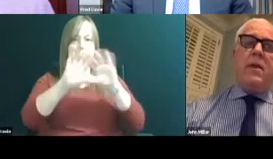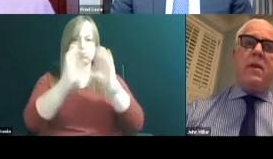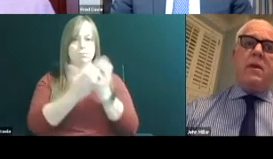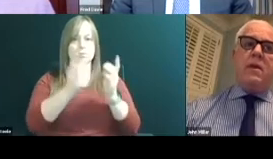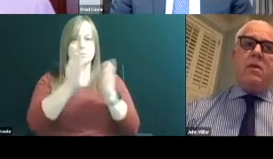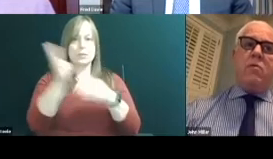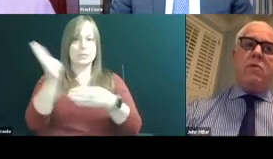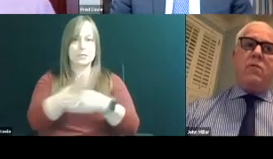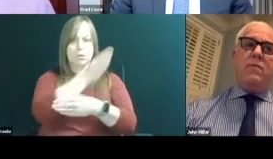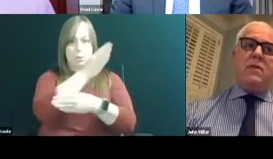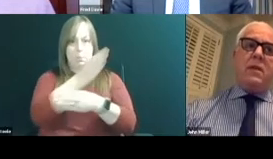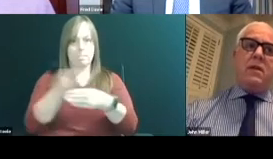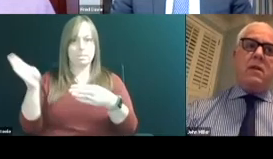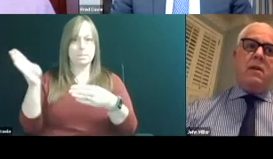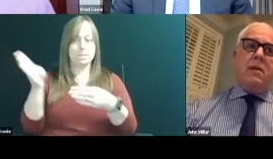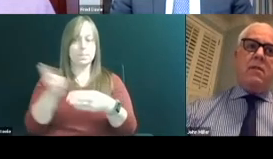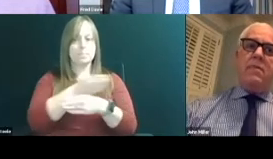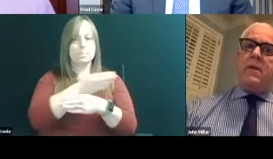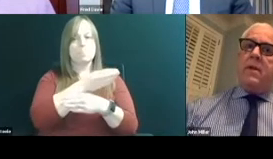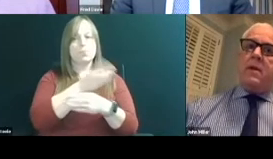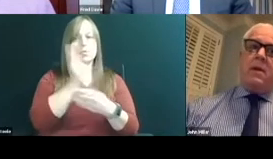continuum, you know, you've seen